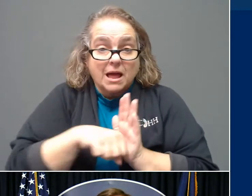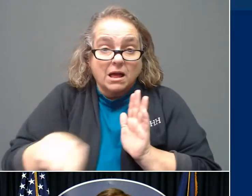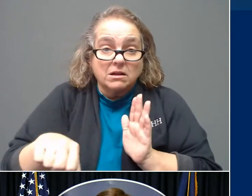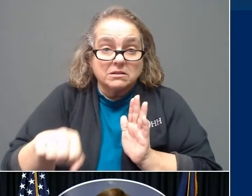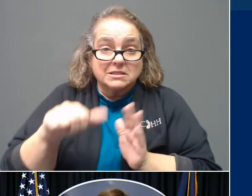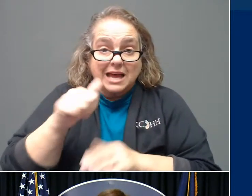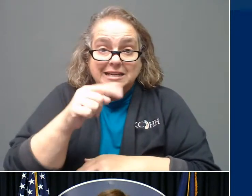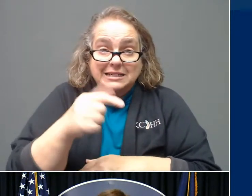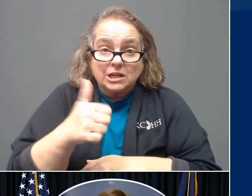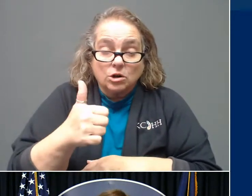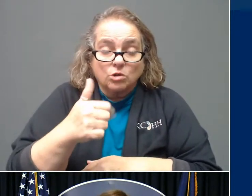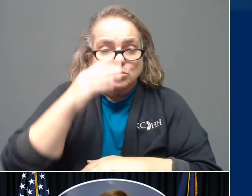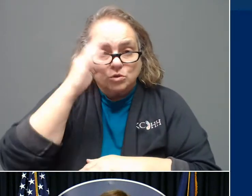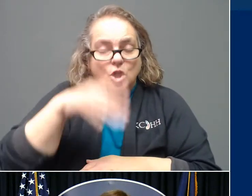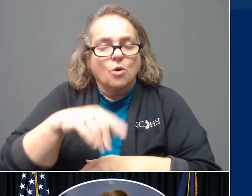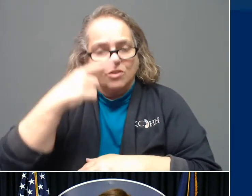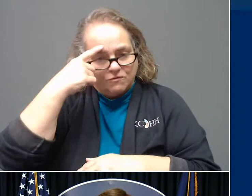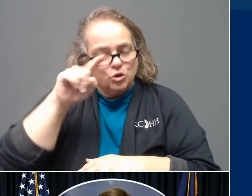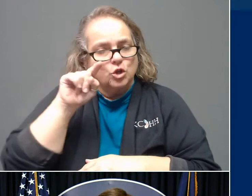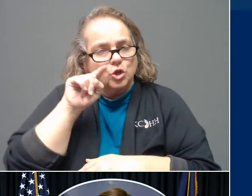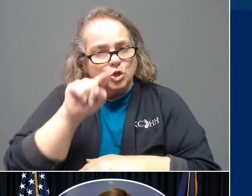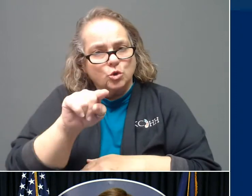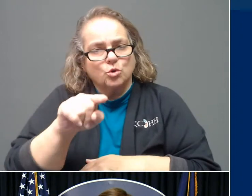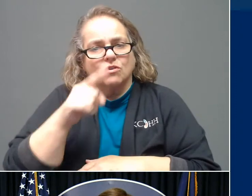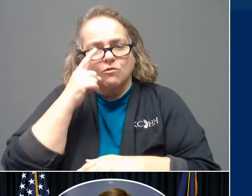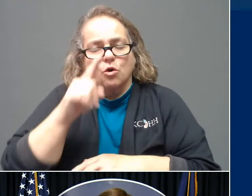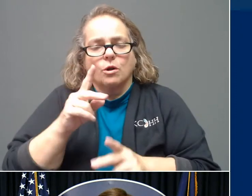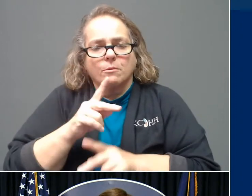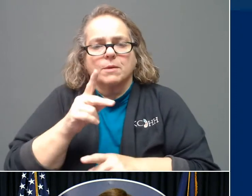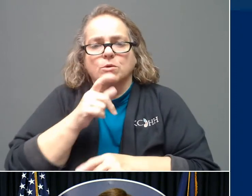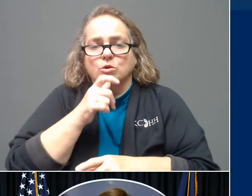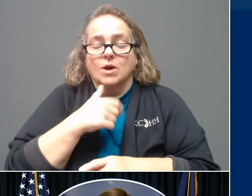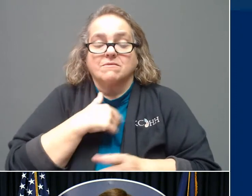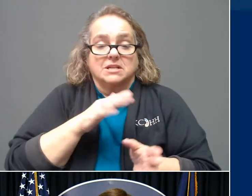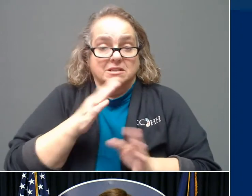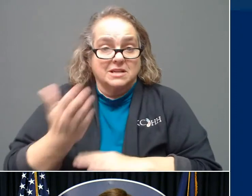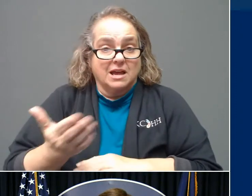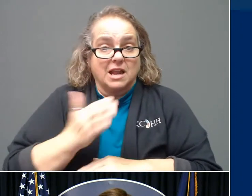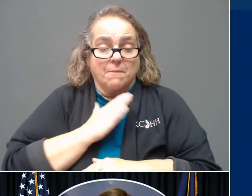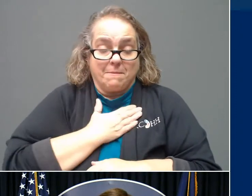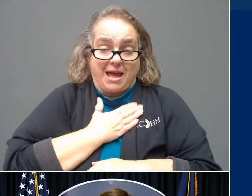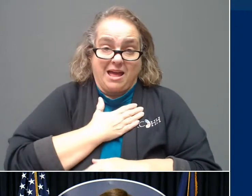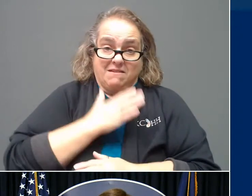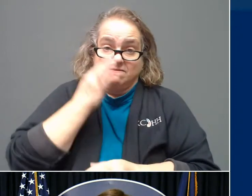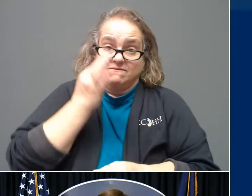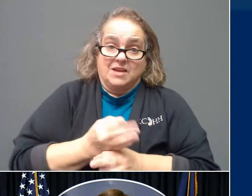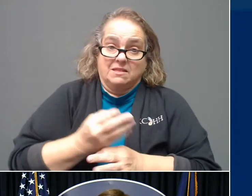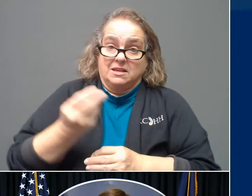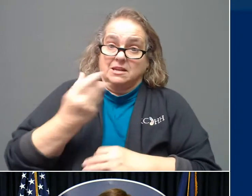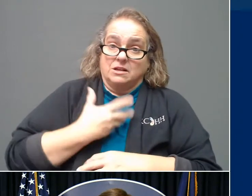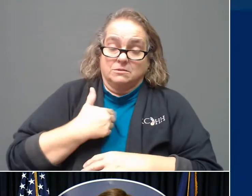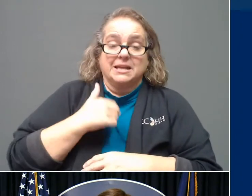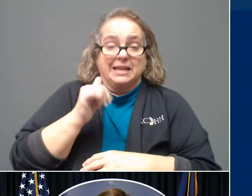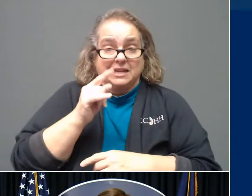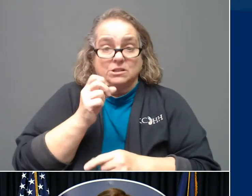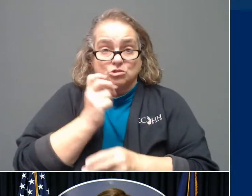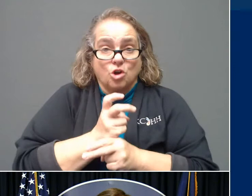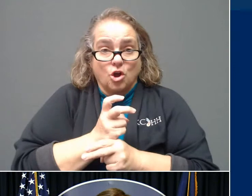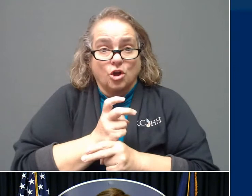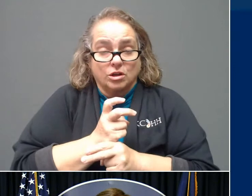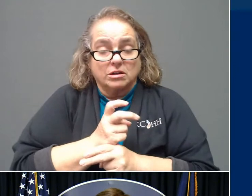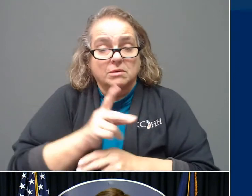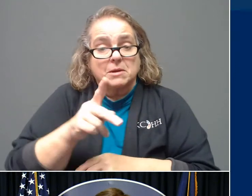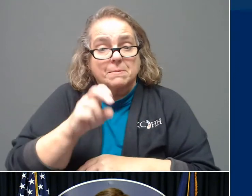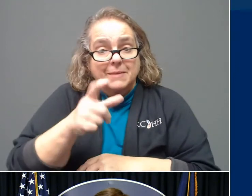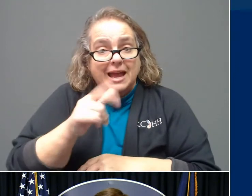you. Know they're for those that we have lost. My faith tells me that while this is hard, Peggy and everybody else